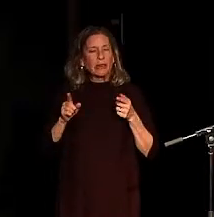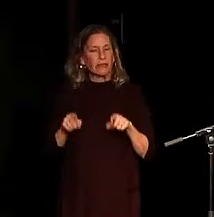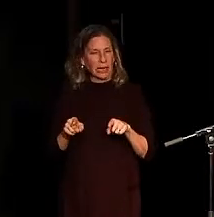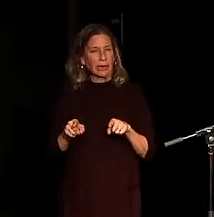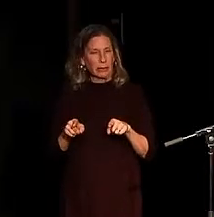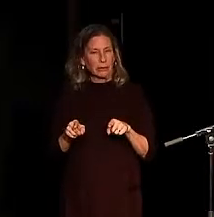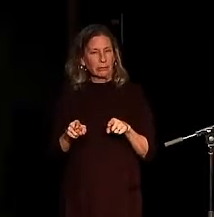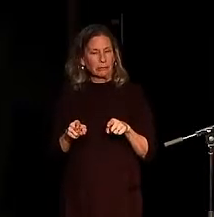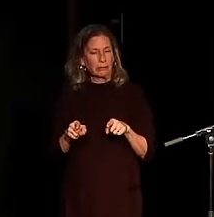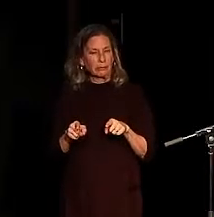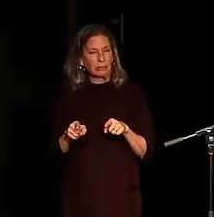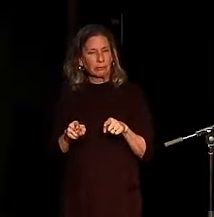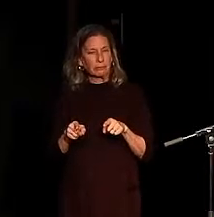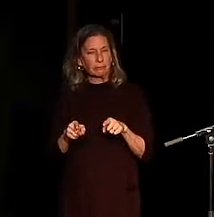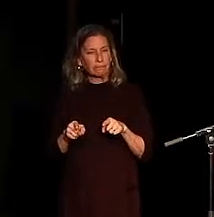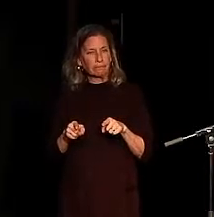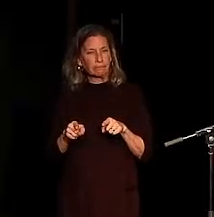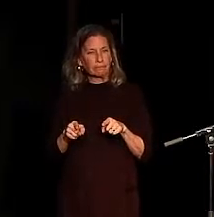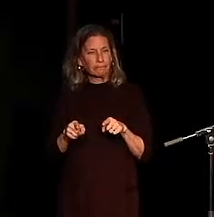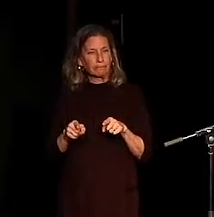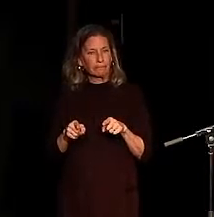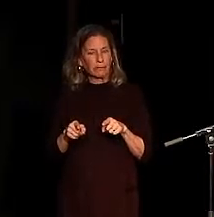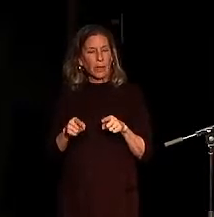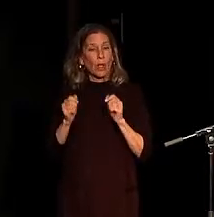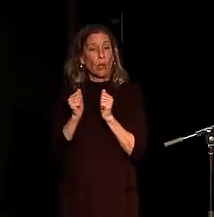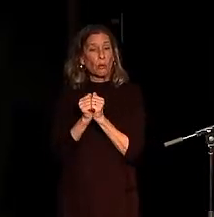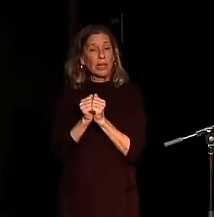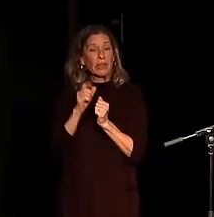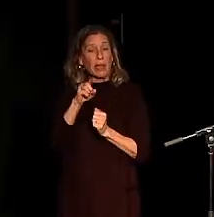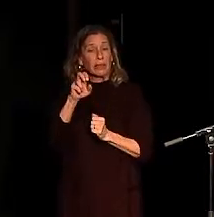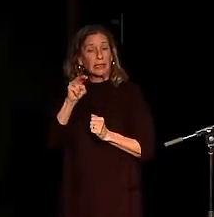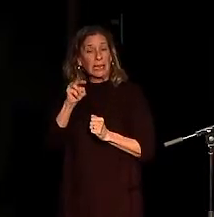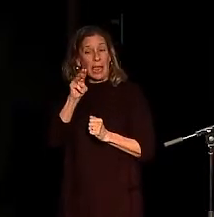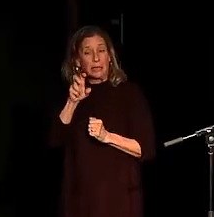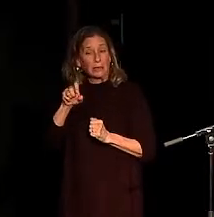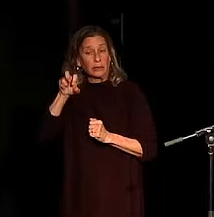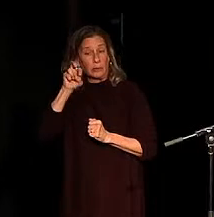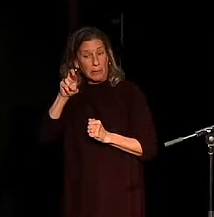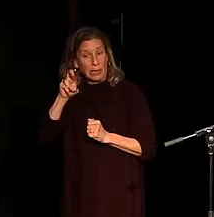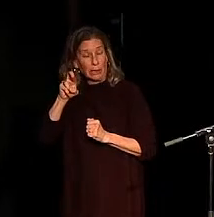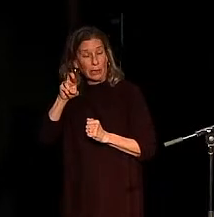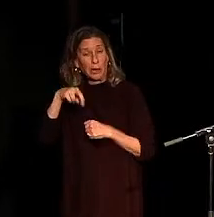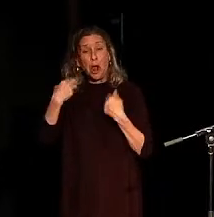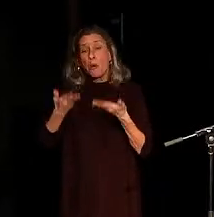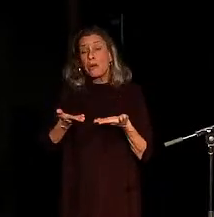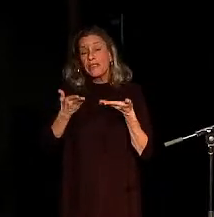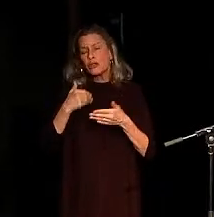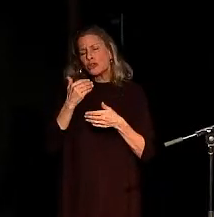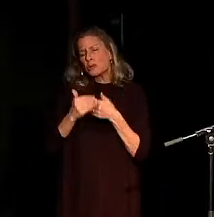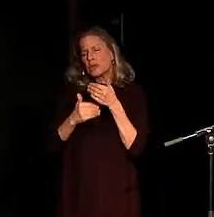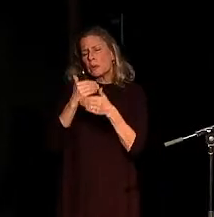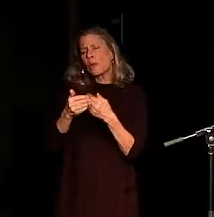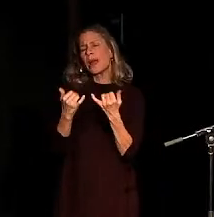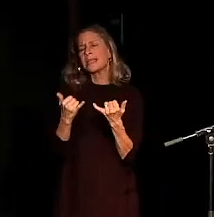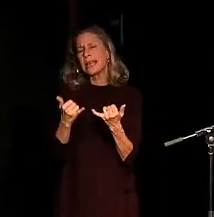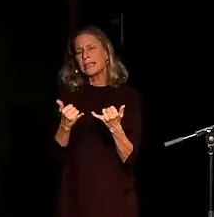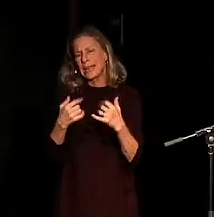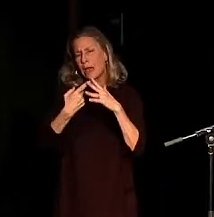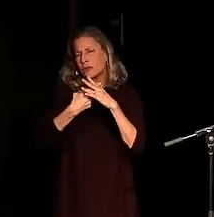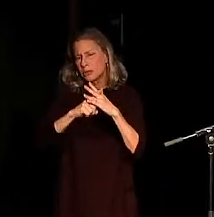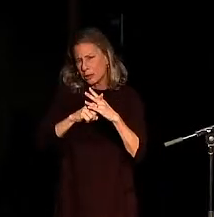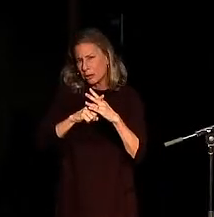bit, with Associate Dean Miller, we've introduced just a bit of a process there so that